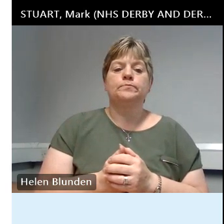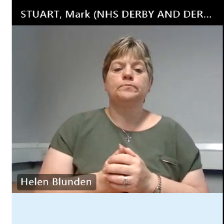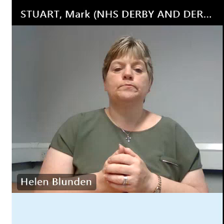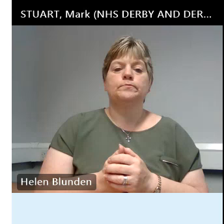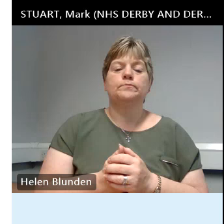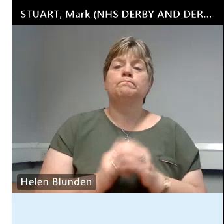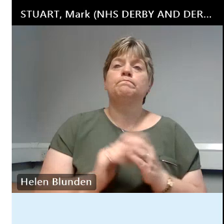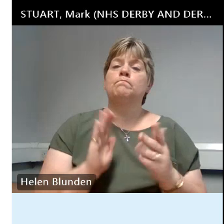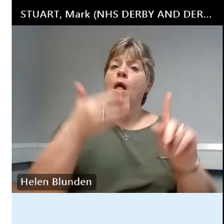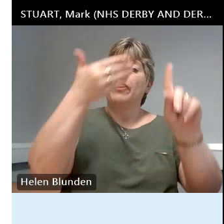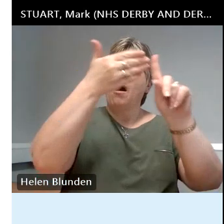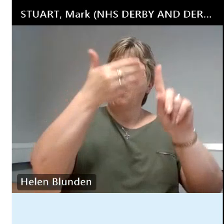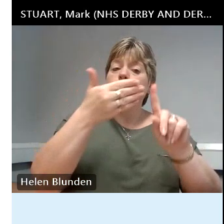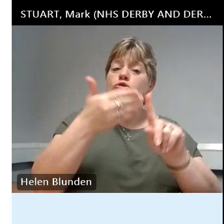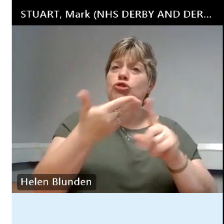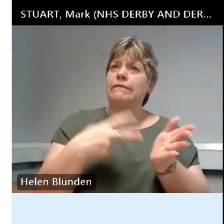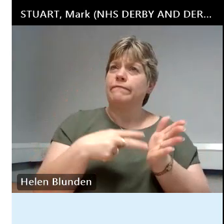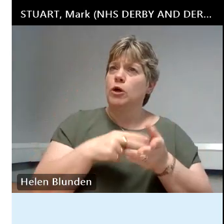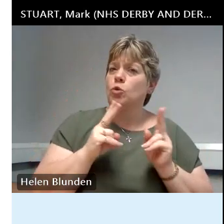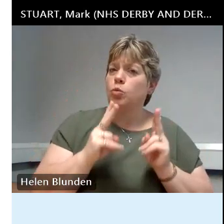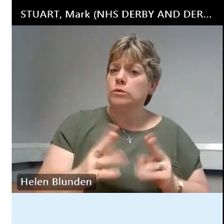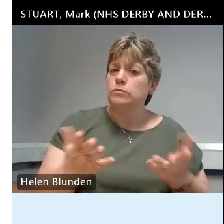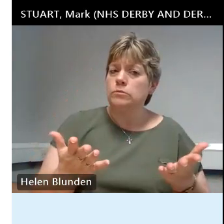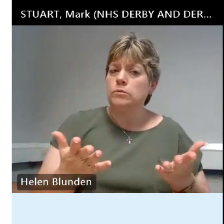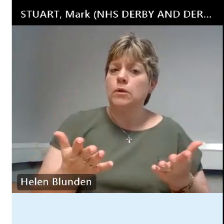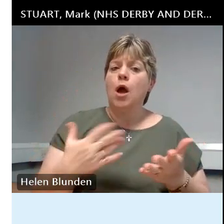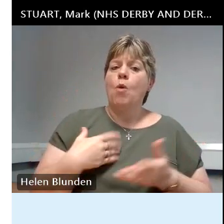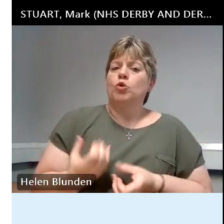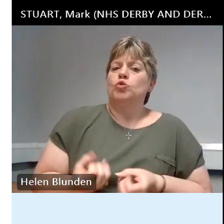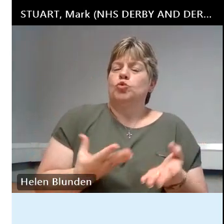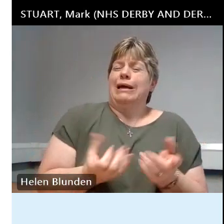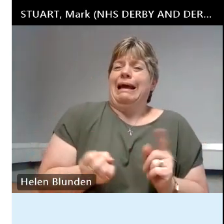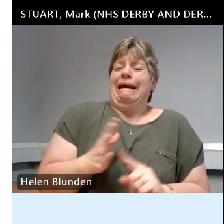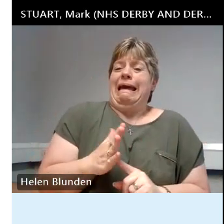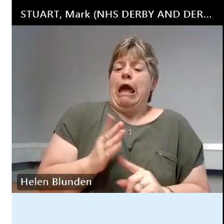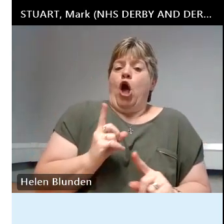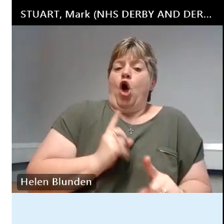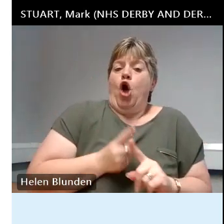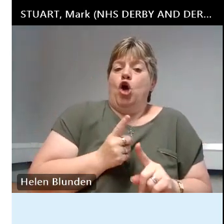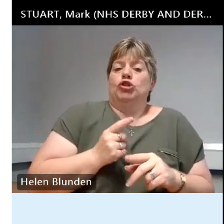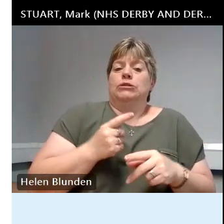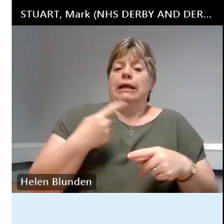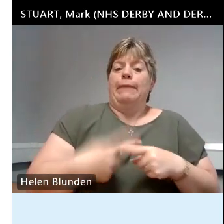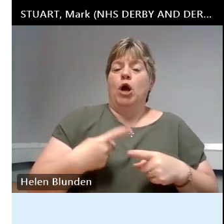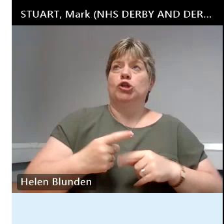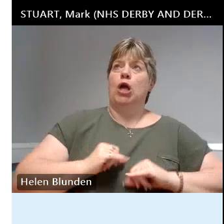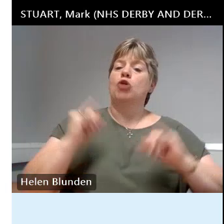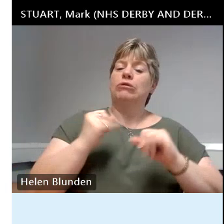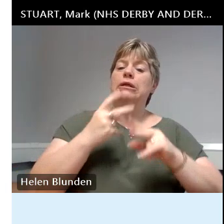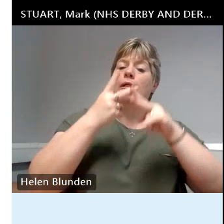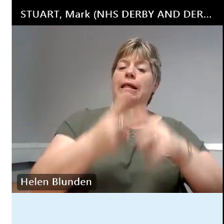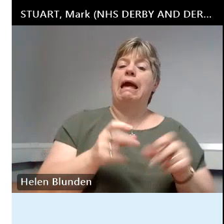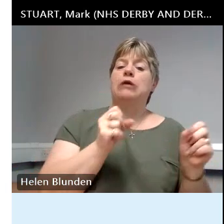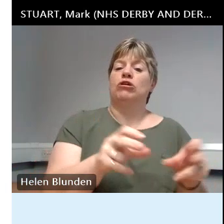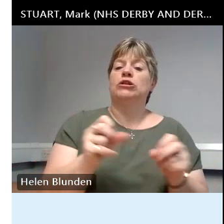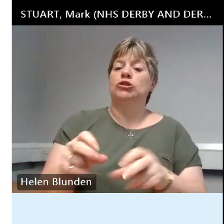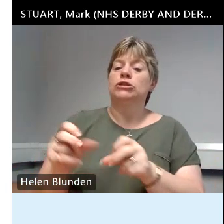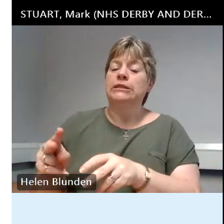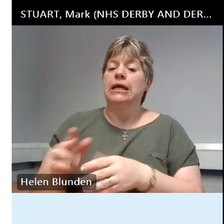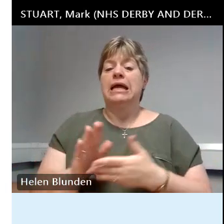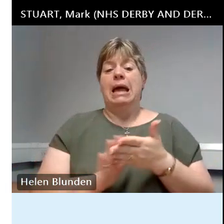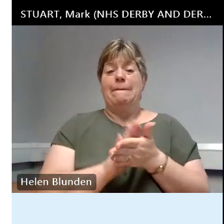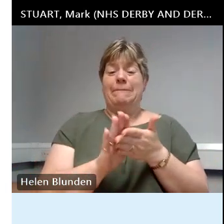So the objectives of the virtual ward were to contribute to key urgent emergency and critical care strategy. So that's